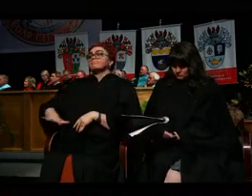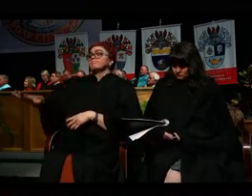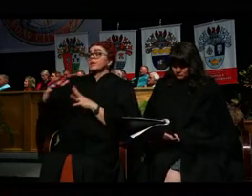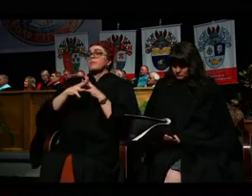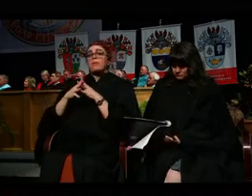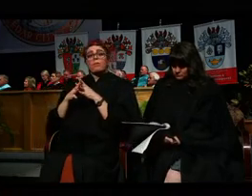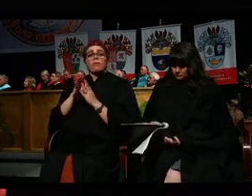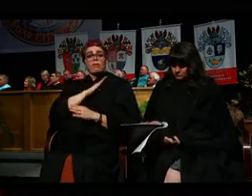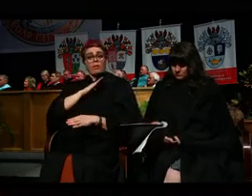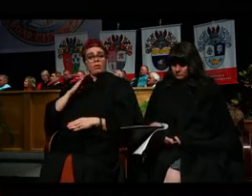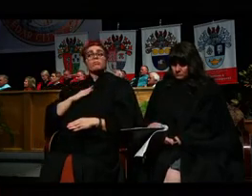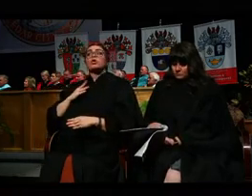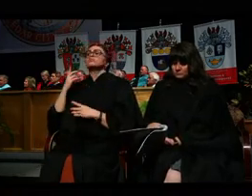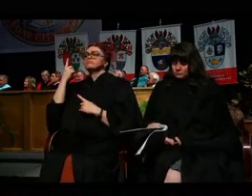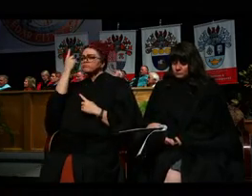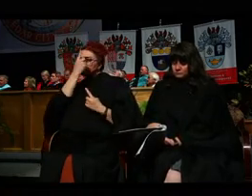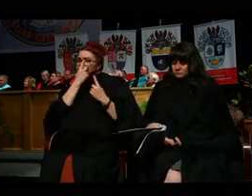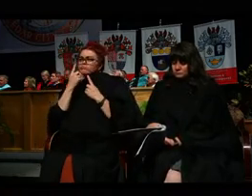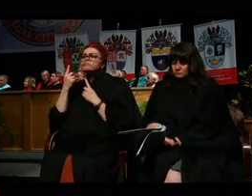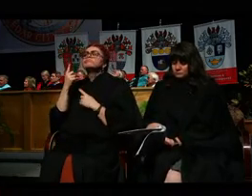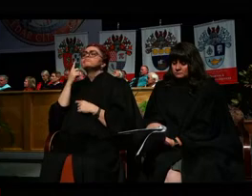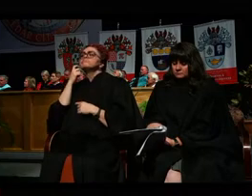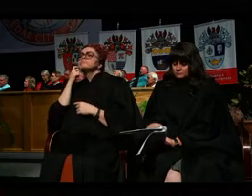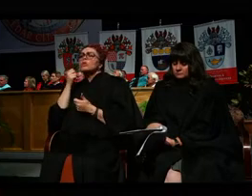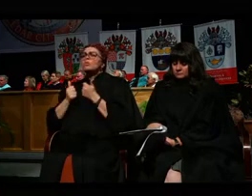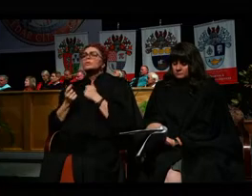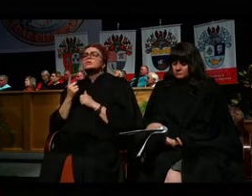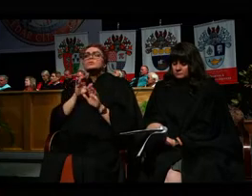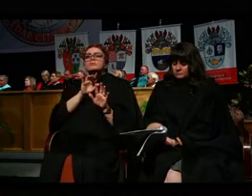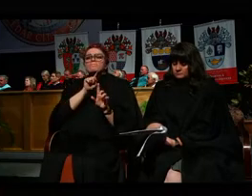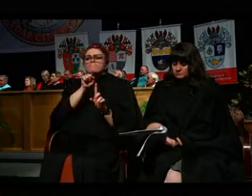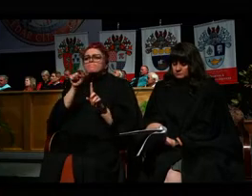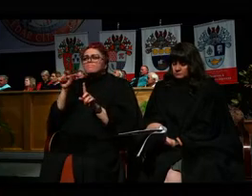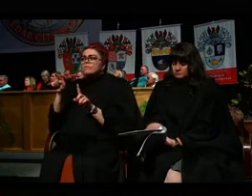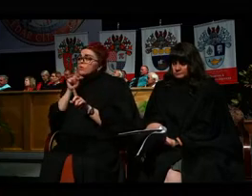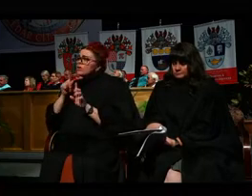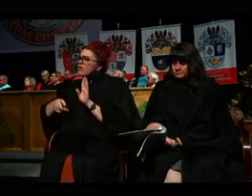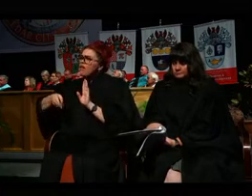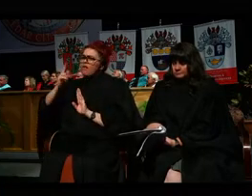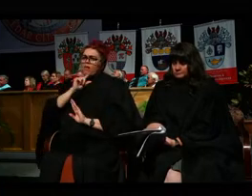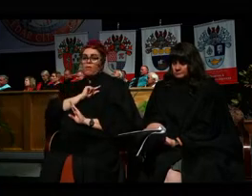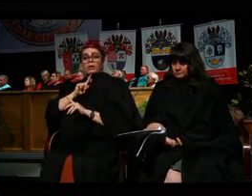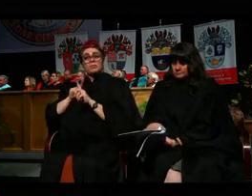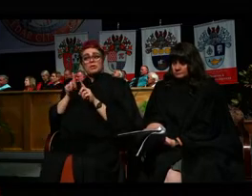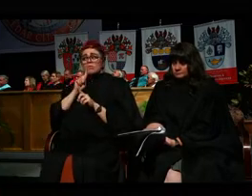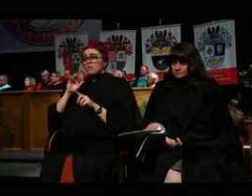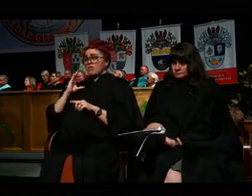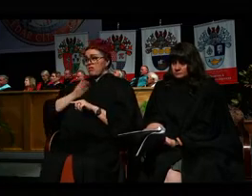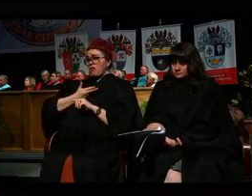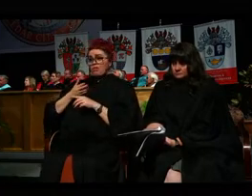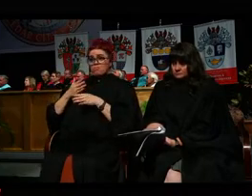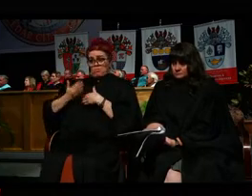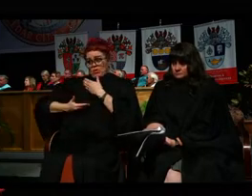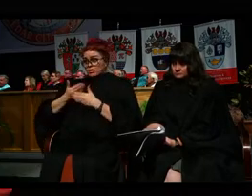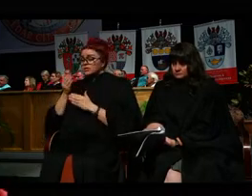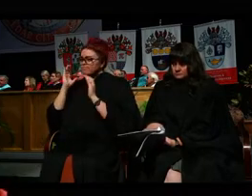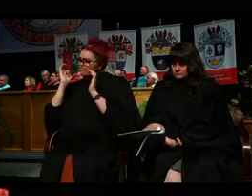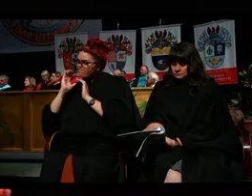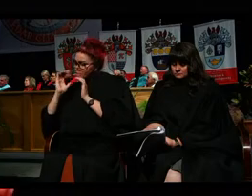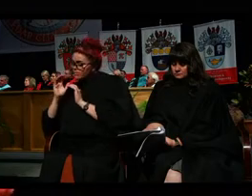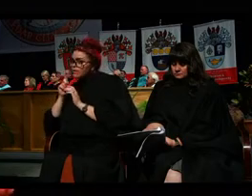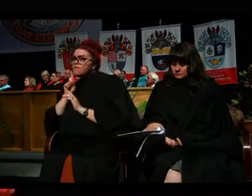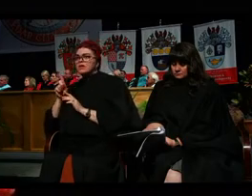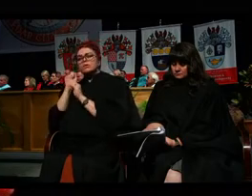considered. But out of this extensive process, it became clear that we had an